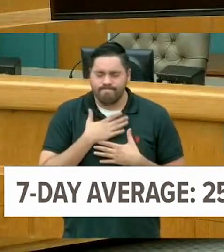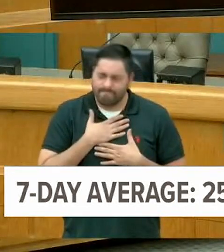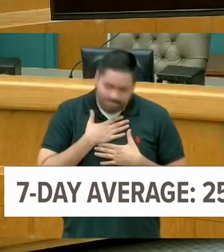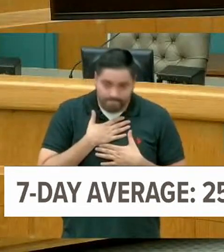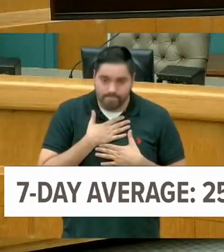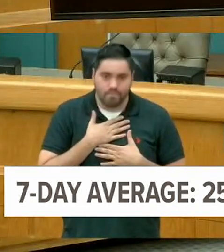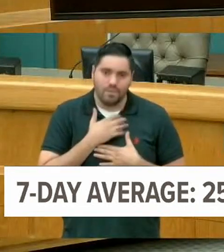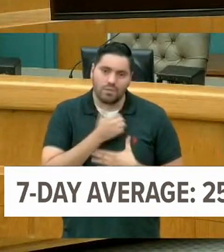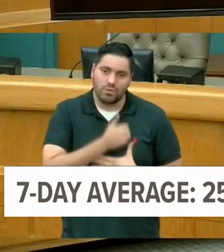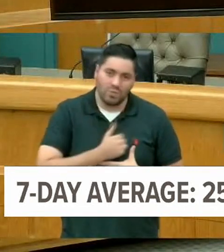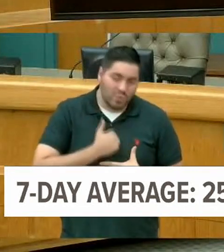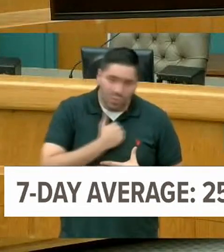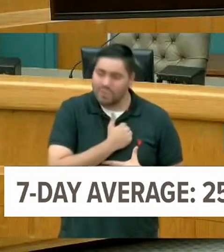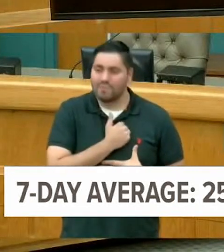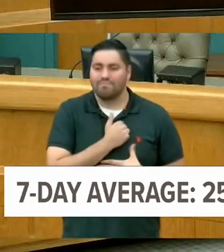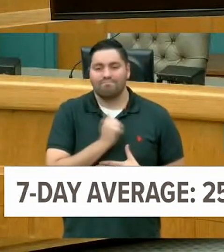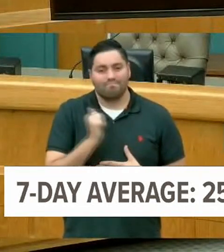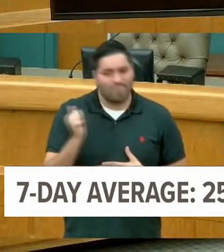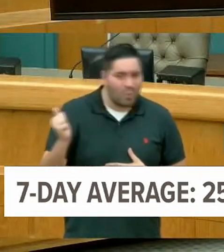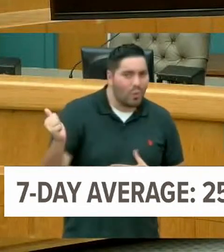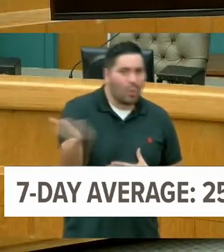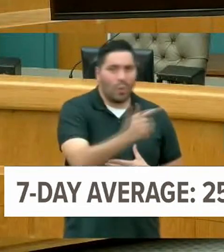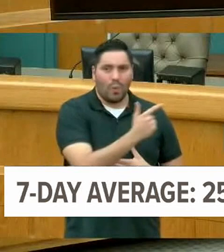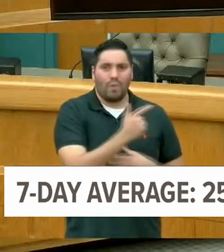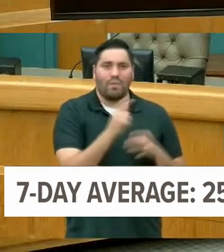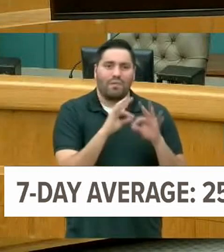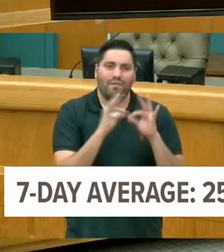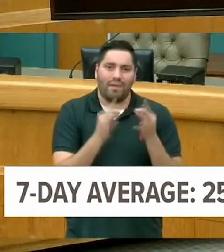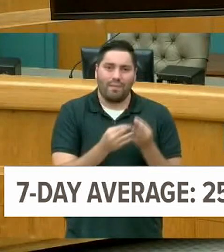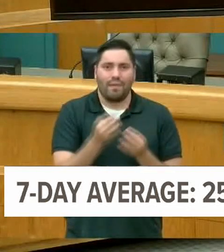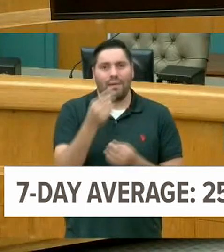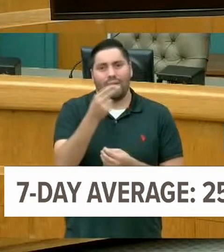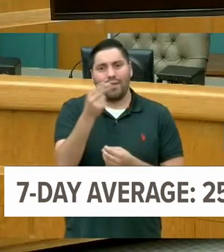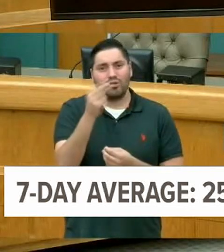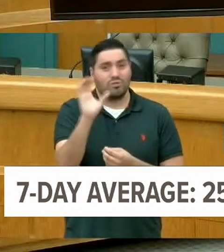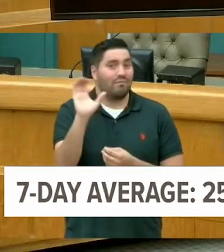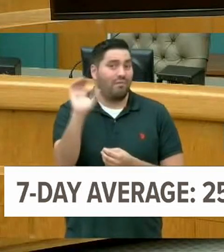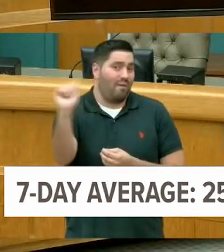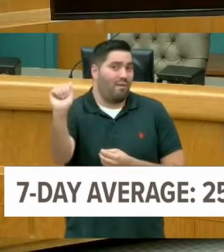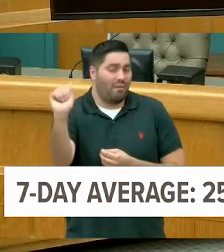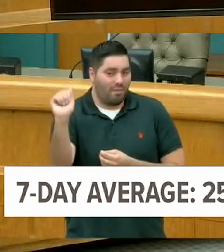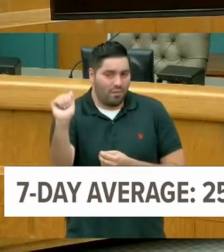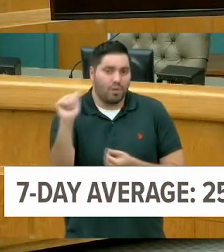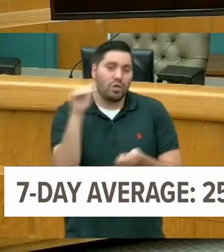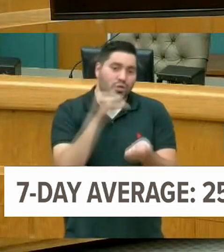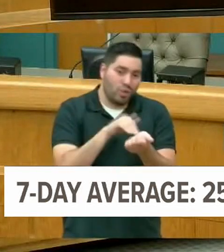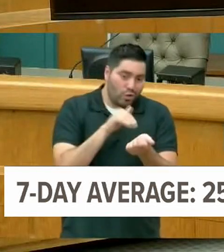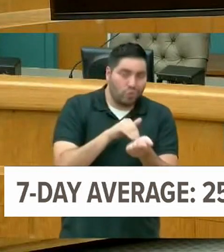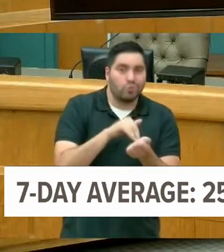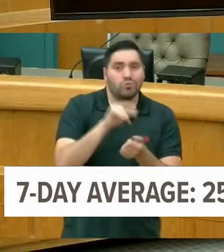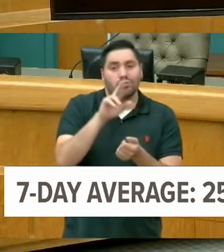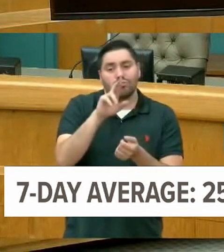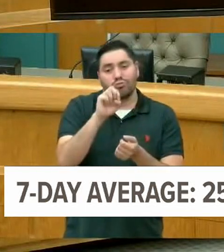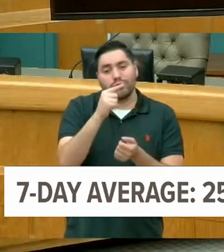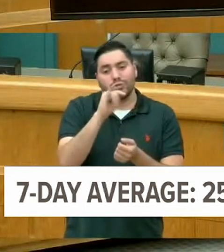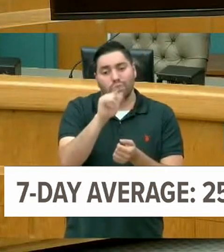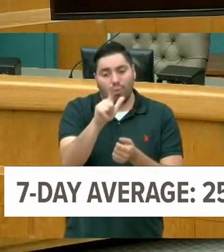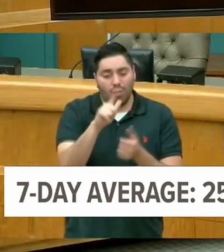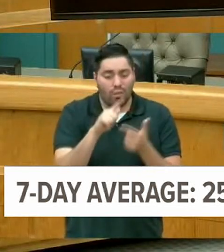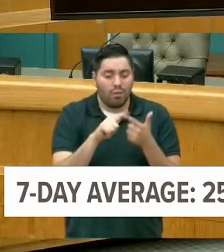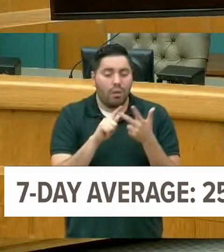all of the family at HCA and Doctors Regional and Bay Area.